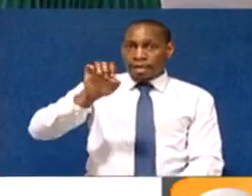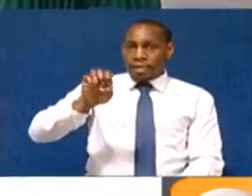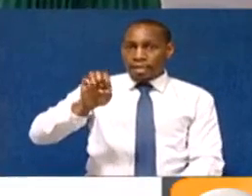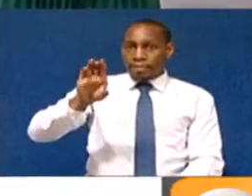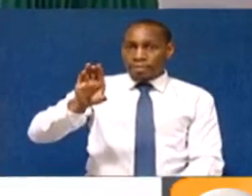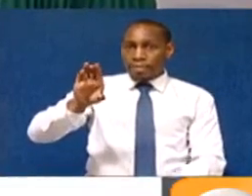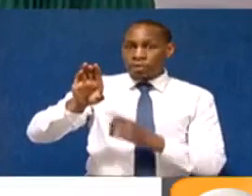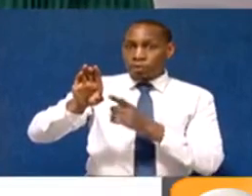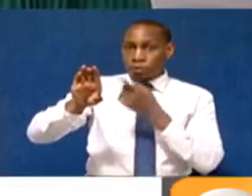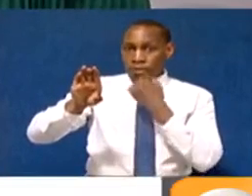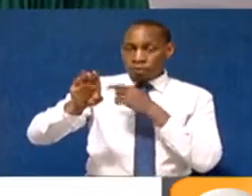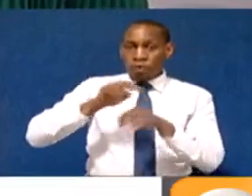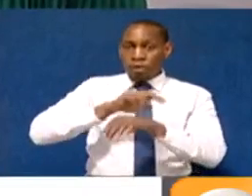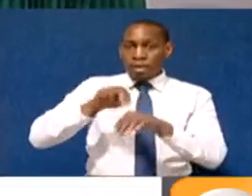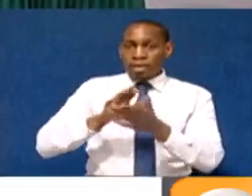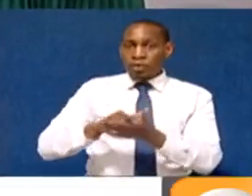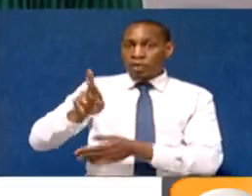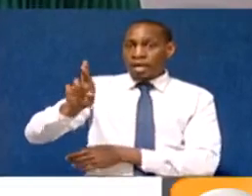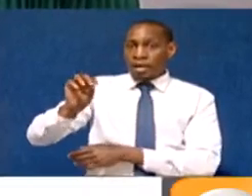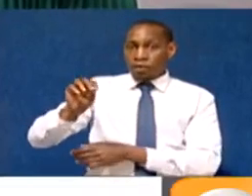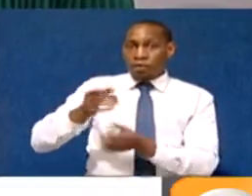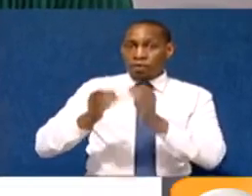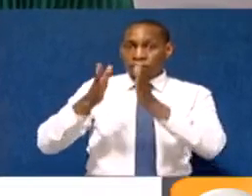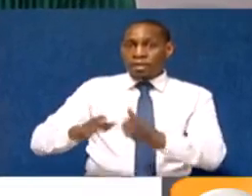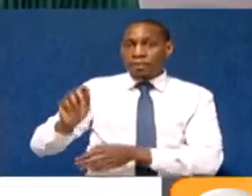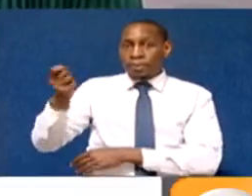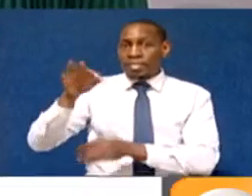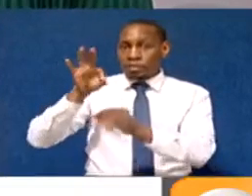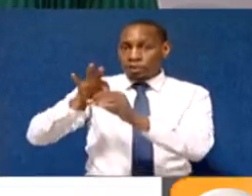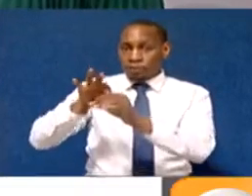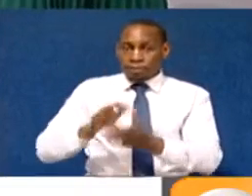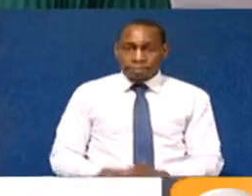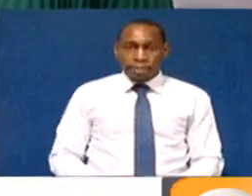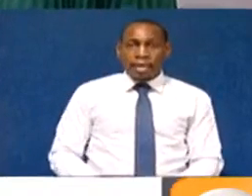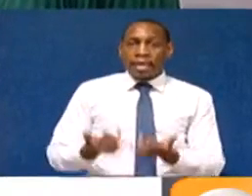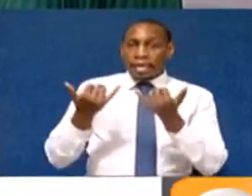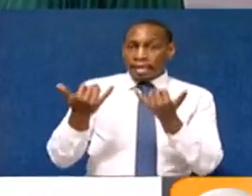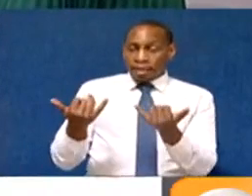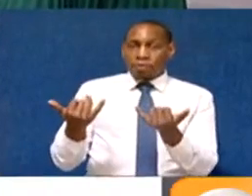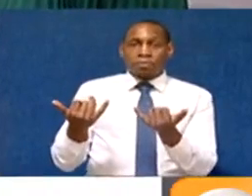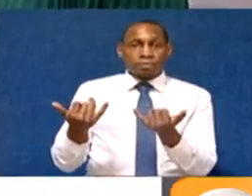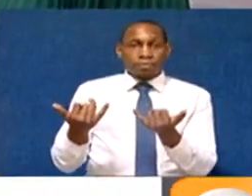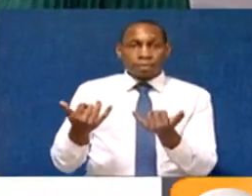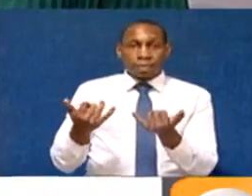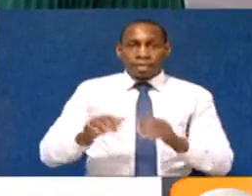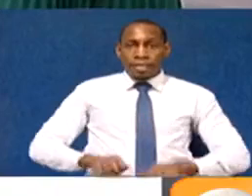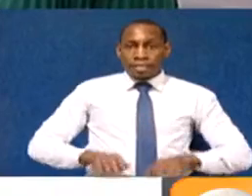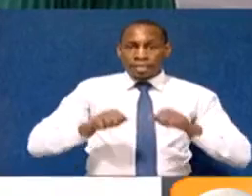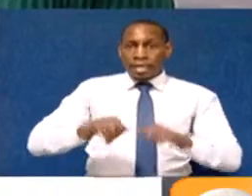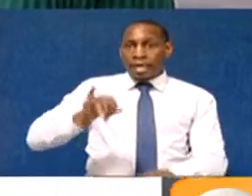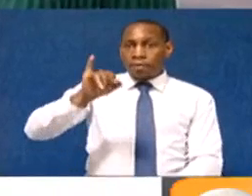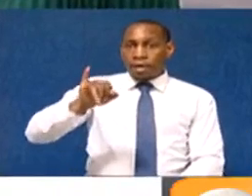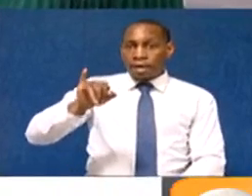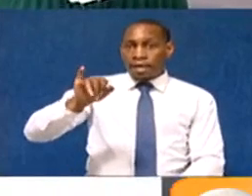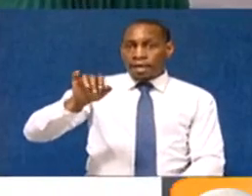who is the National Returning Officer of the presidential vote. So by this time, the chair of the IEBC